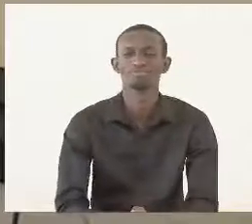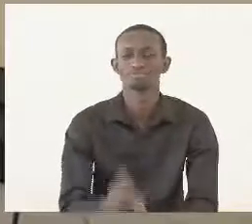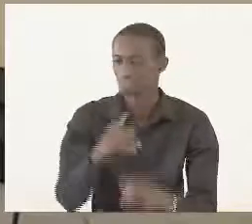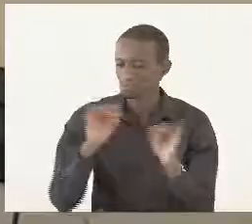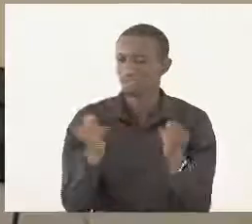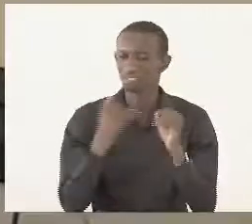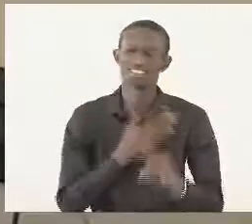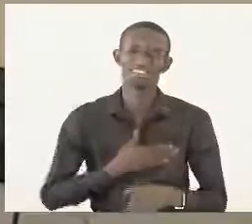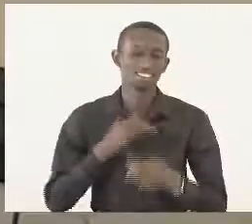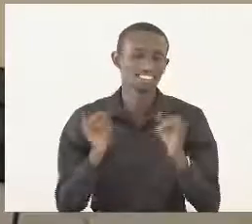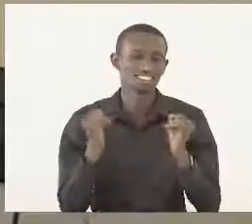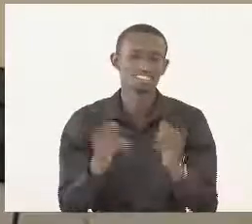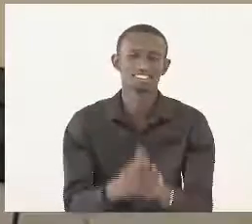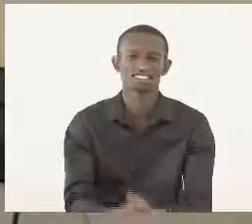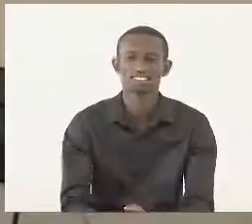it, please.